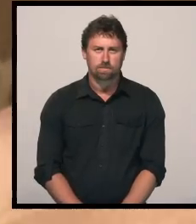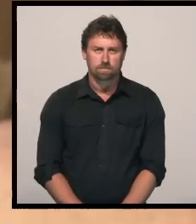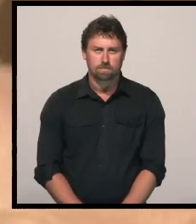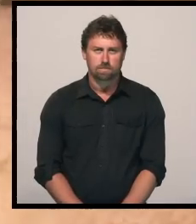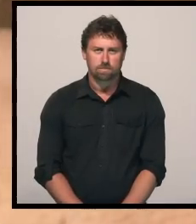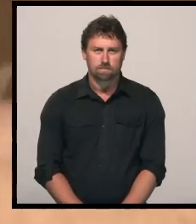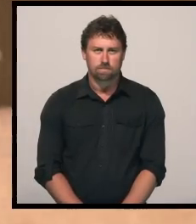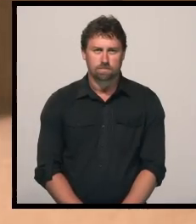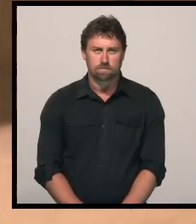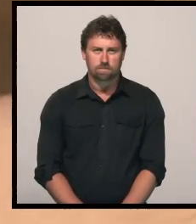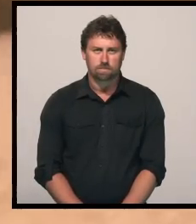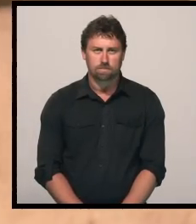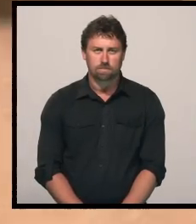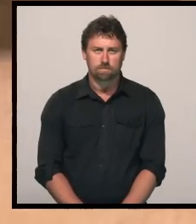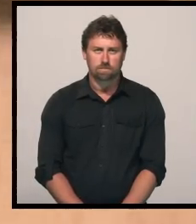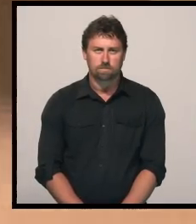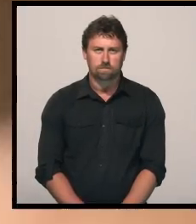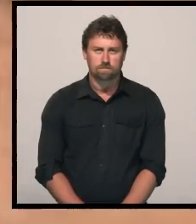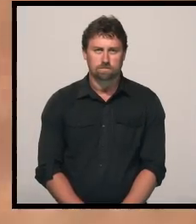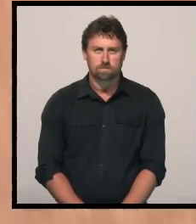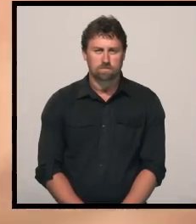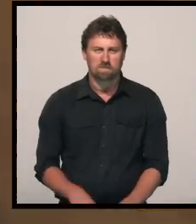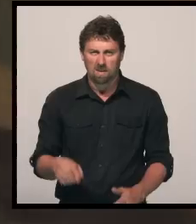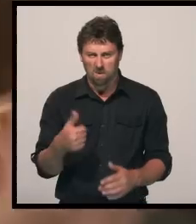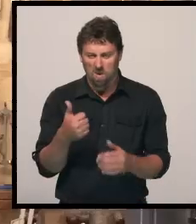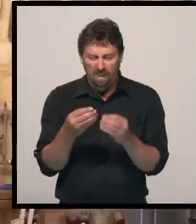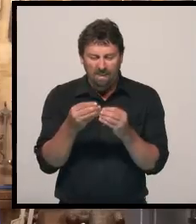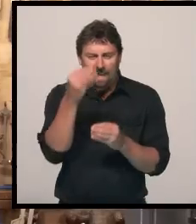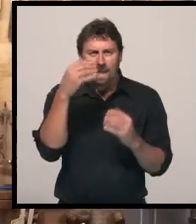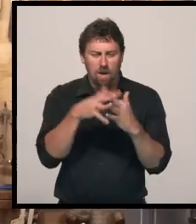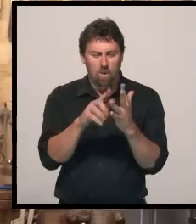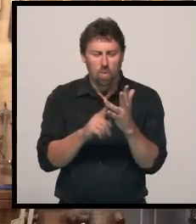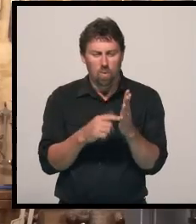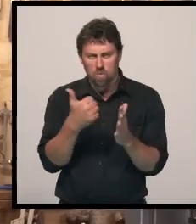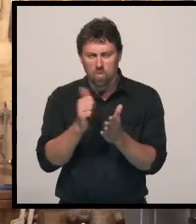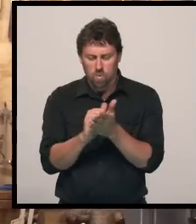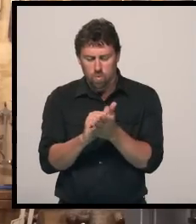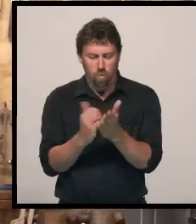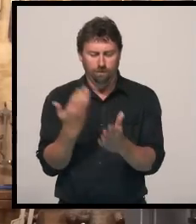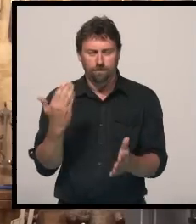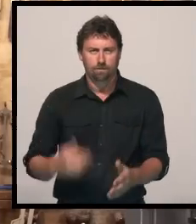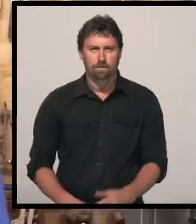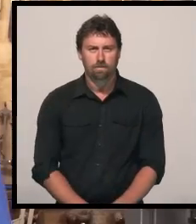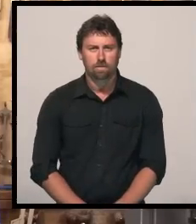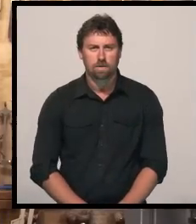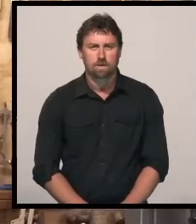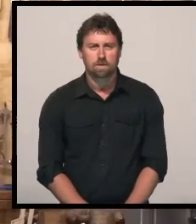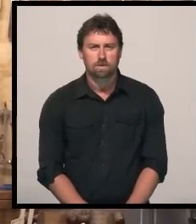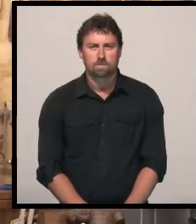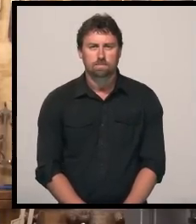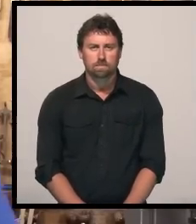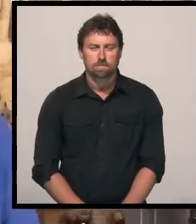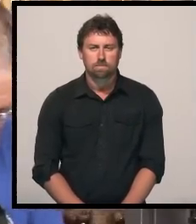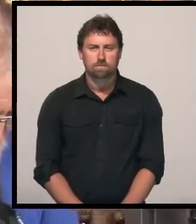polish. I like that, it's a really fine steel wool, that's good quality. And I think this one's okay. All